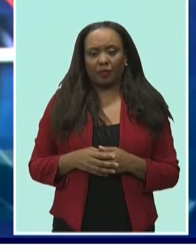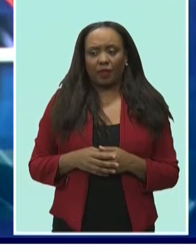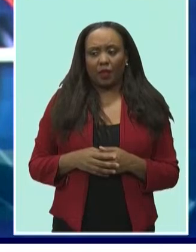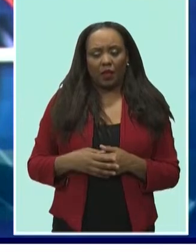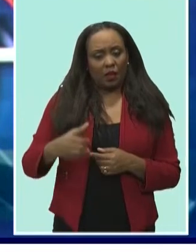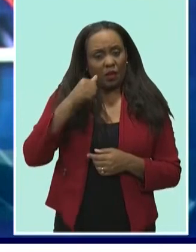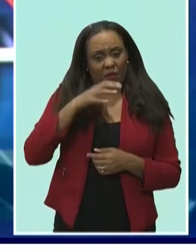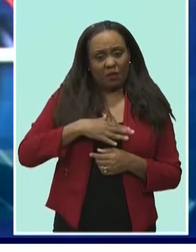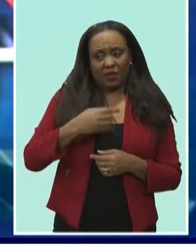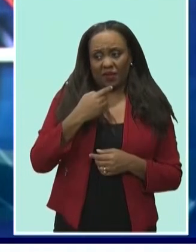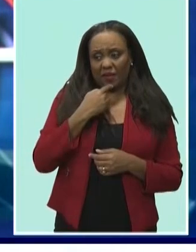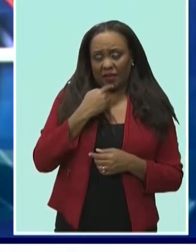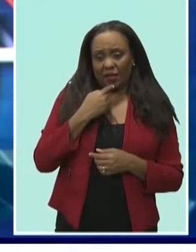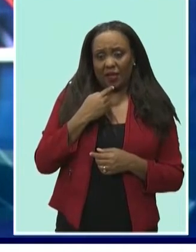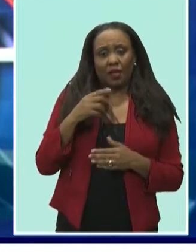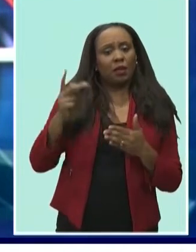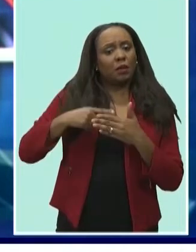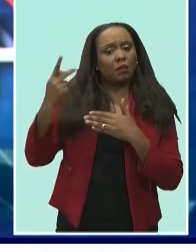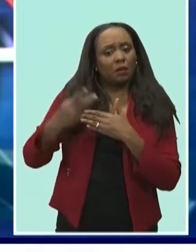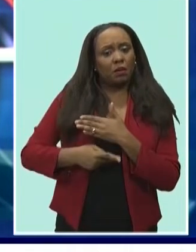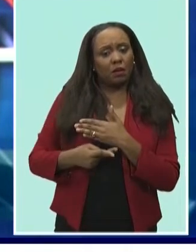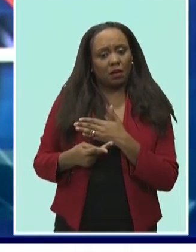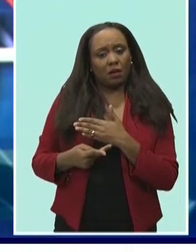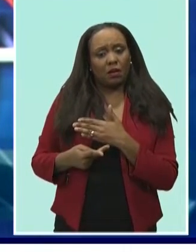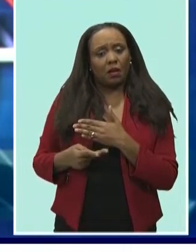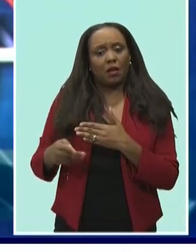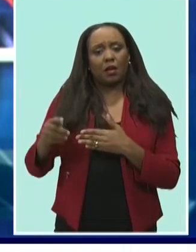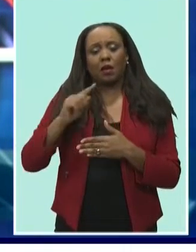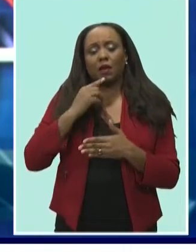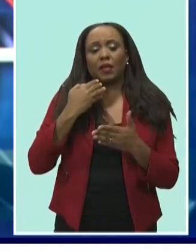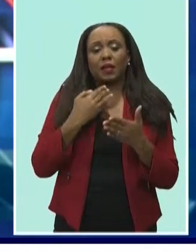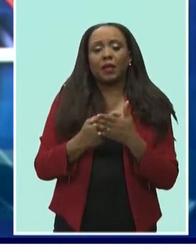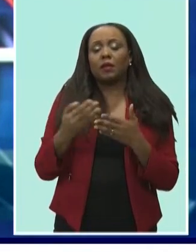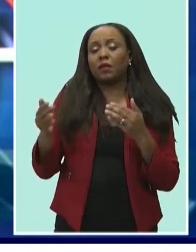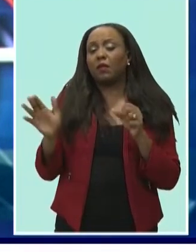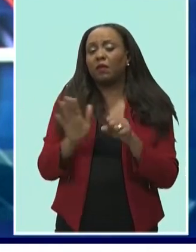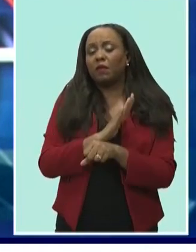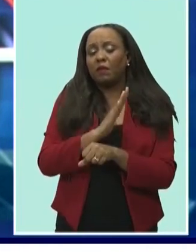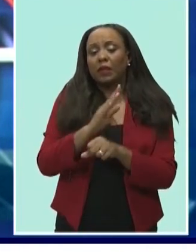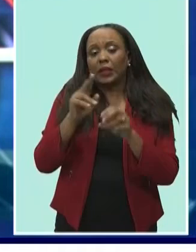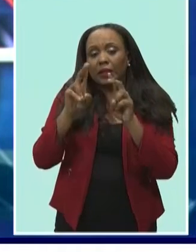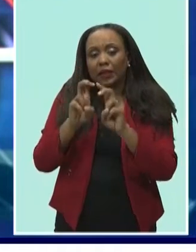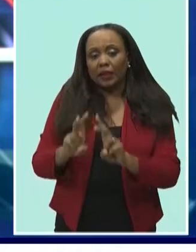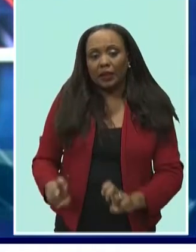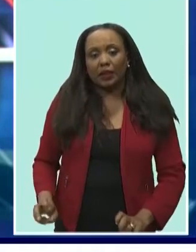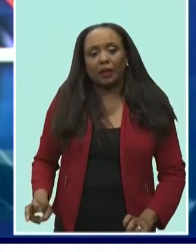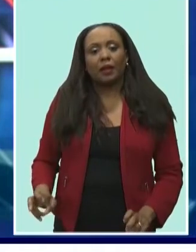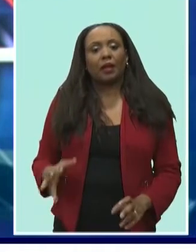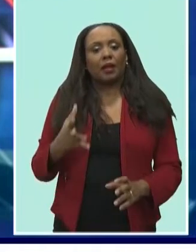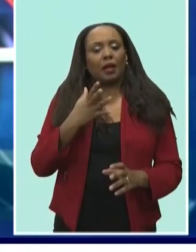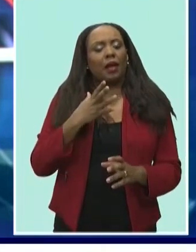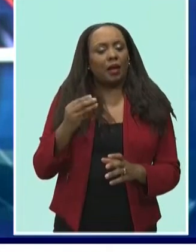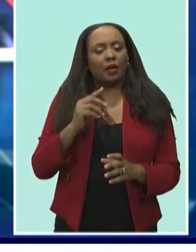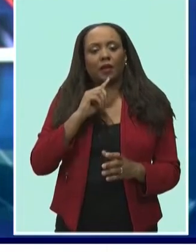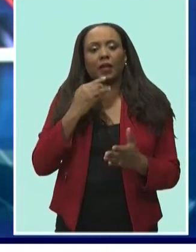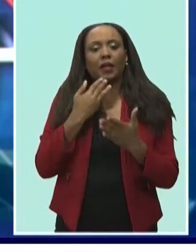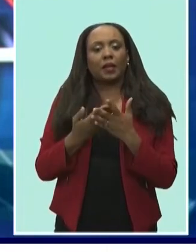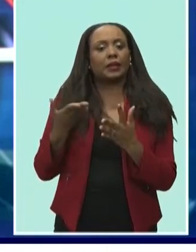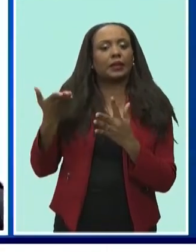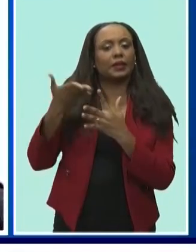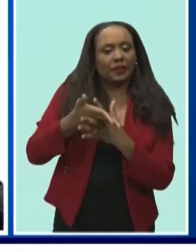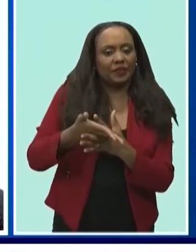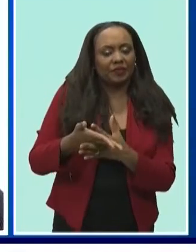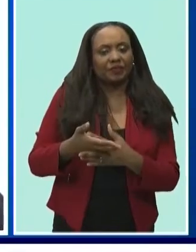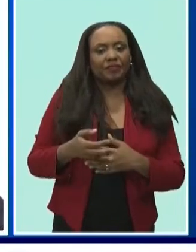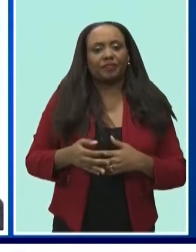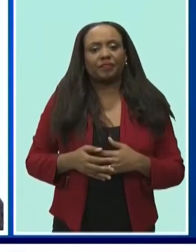that ICBL's Easy Wellness Program is an evidence-based, comprehensive, cost-effective intervention. We